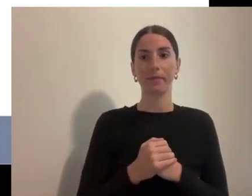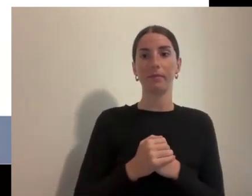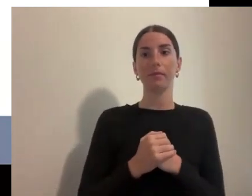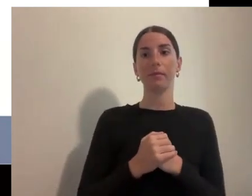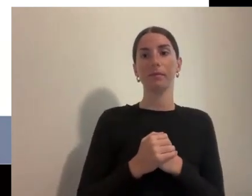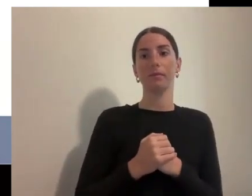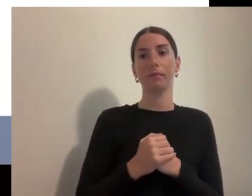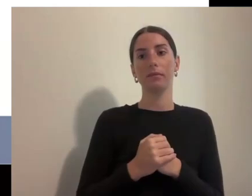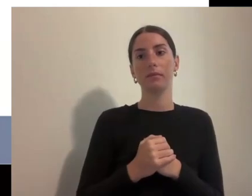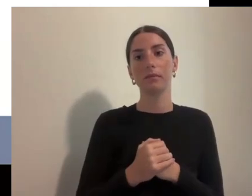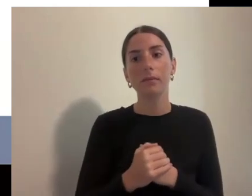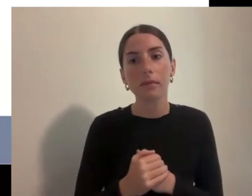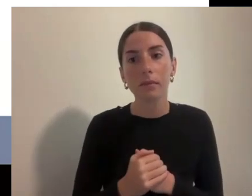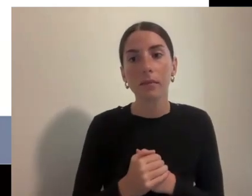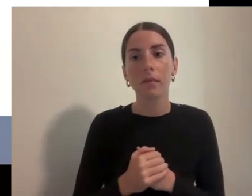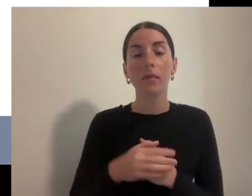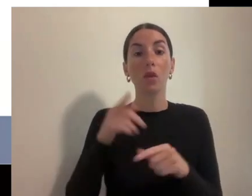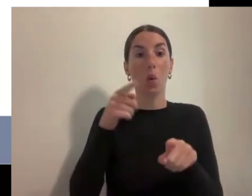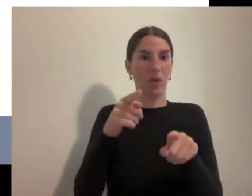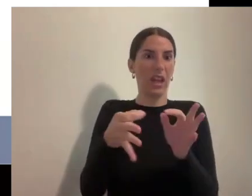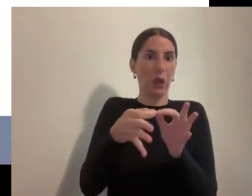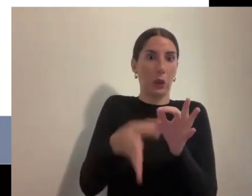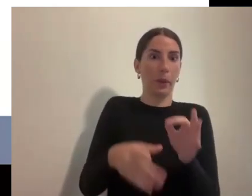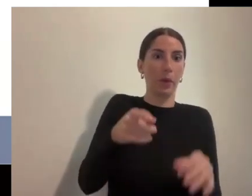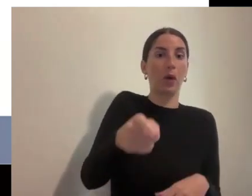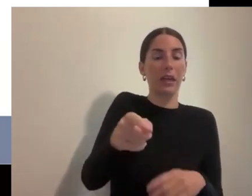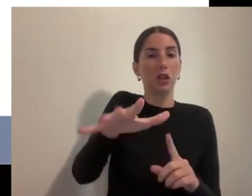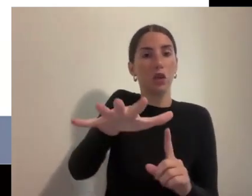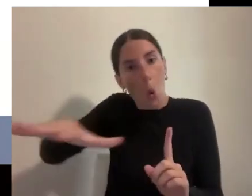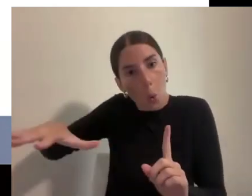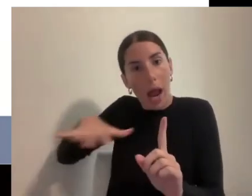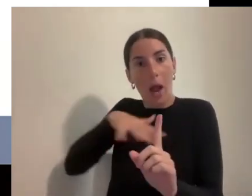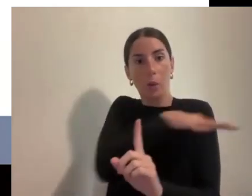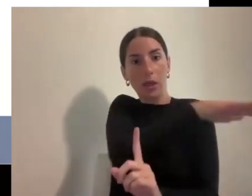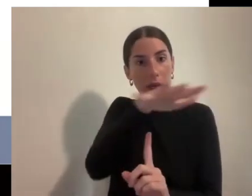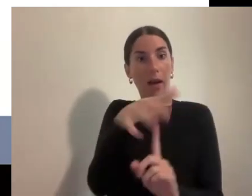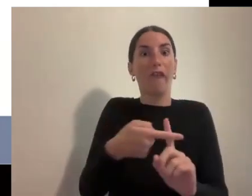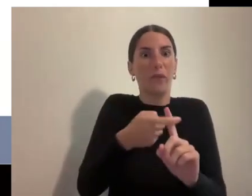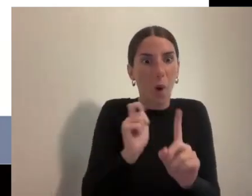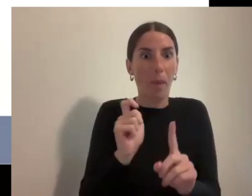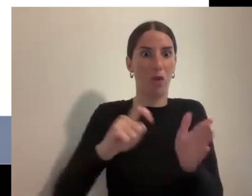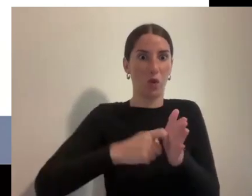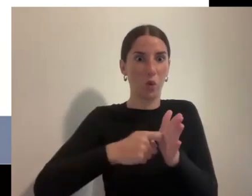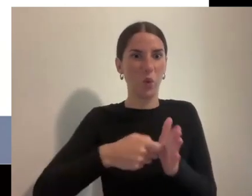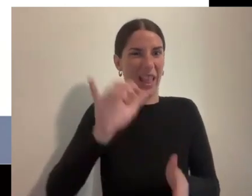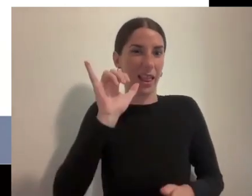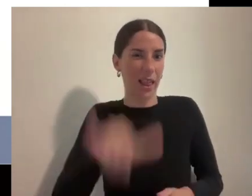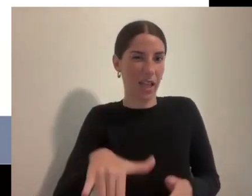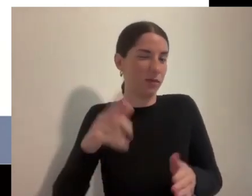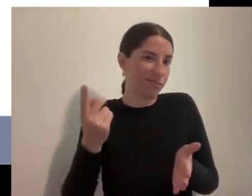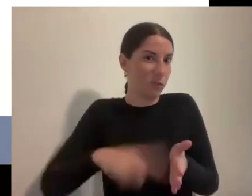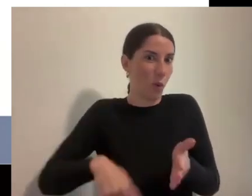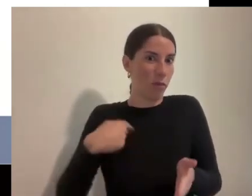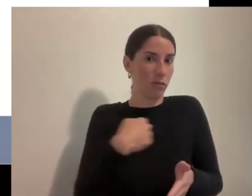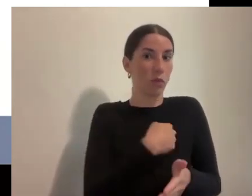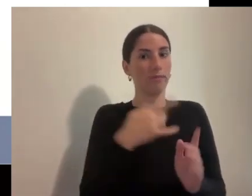the represented the interpreter being surrounded by these tools, and that is kind of what we are going to be